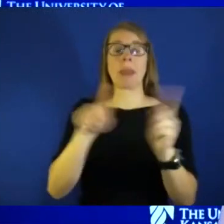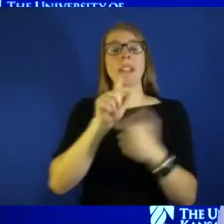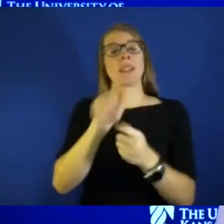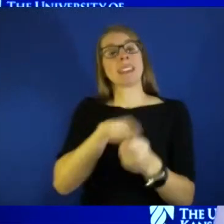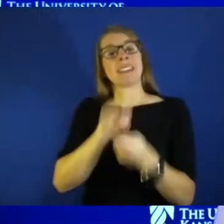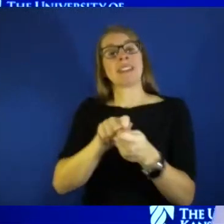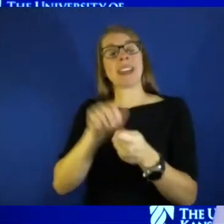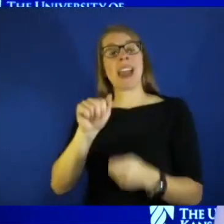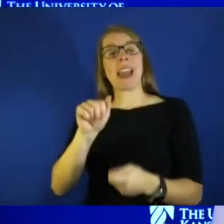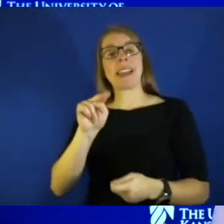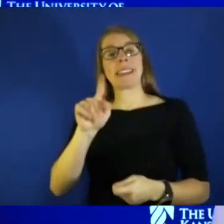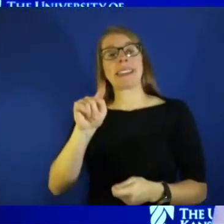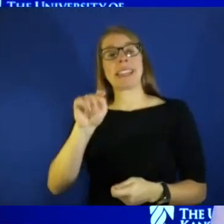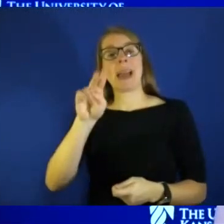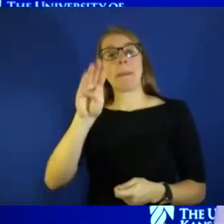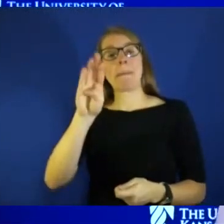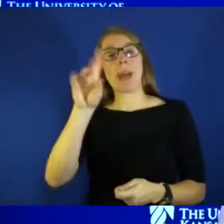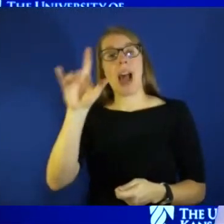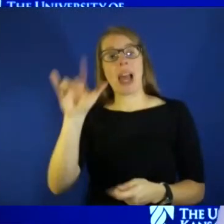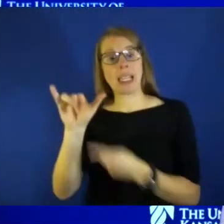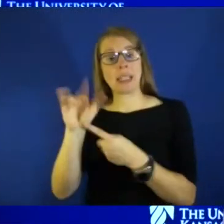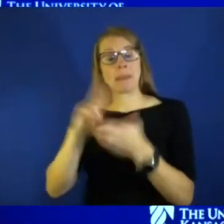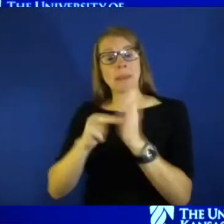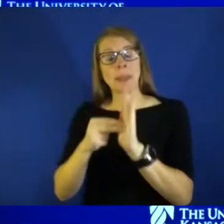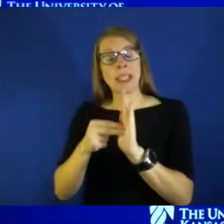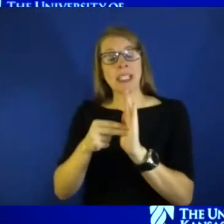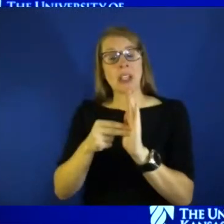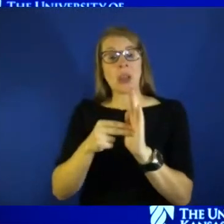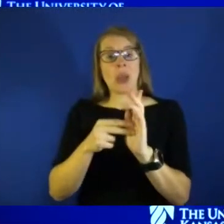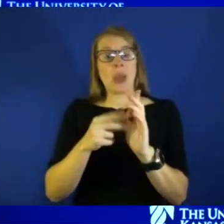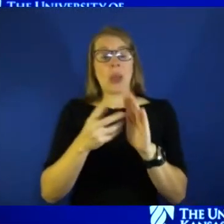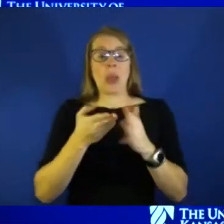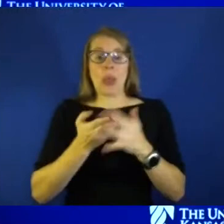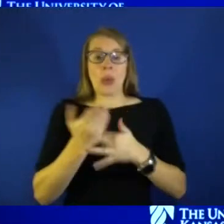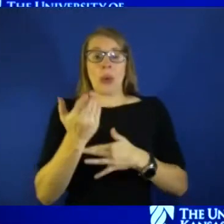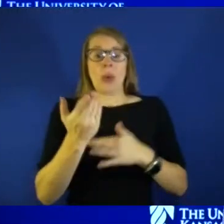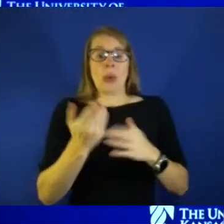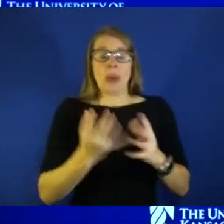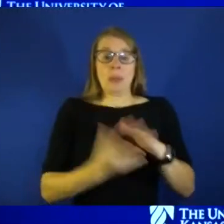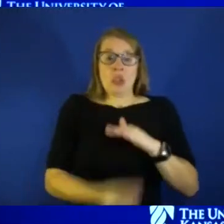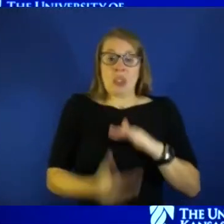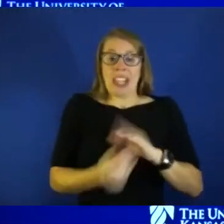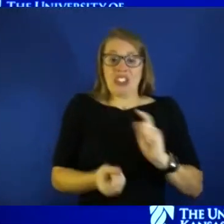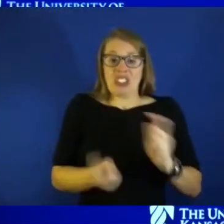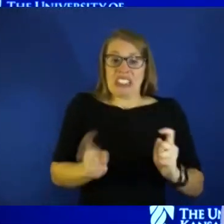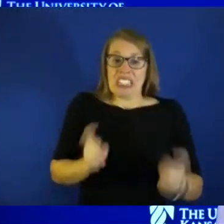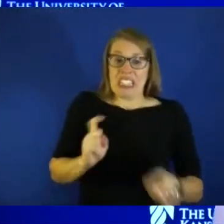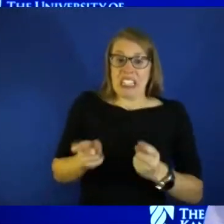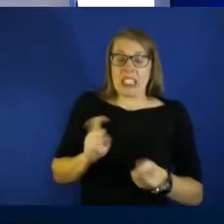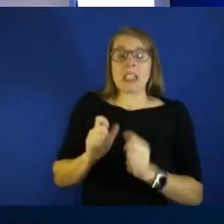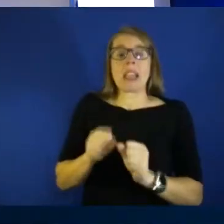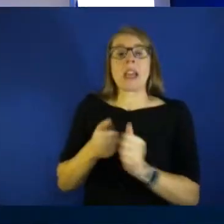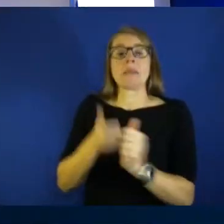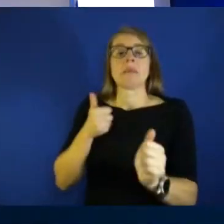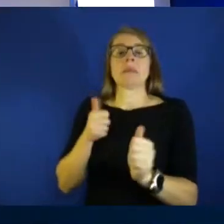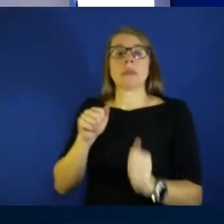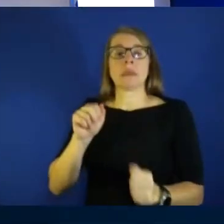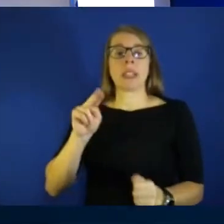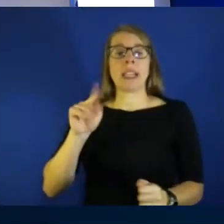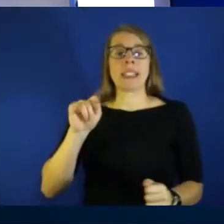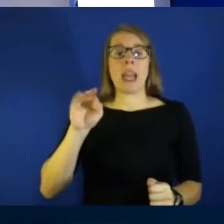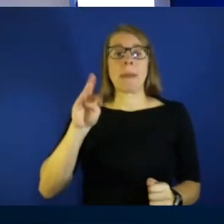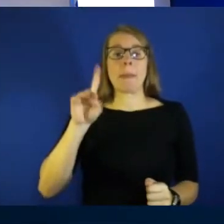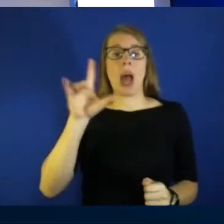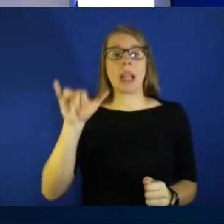that potential that virus, through mutation, could avoid those and evade those antibodies as well. And for those of us